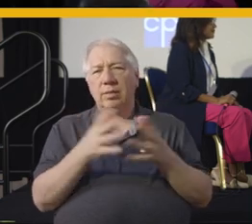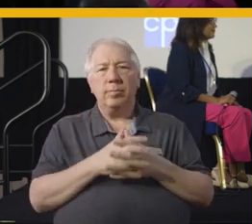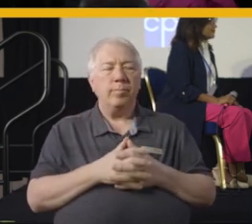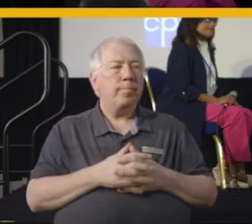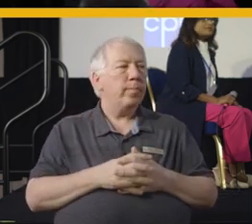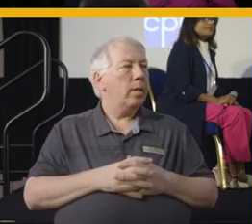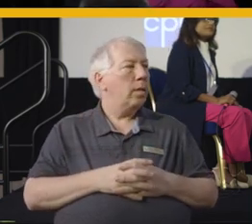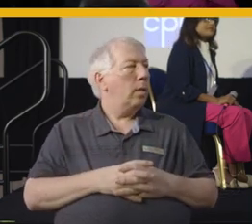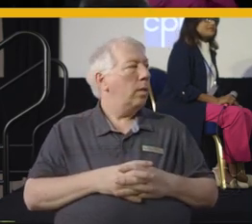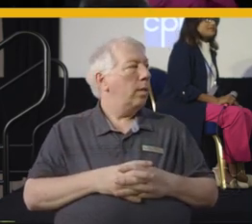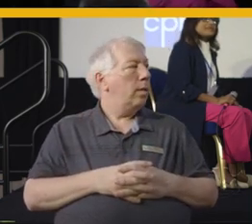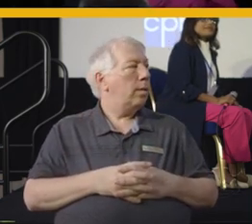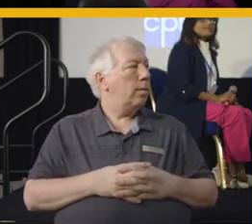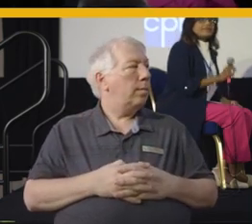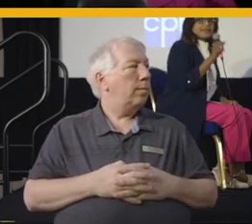that.